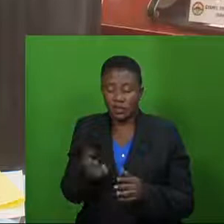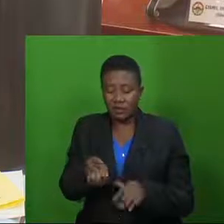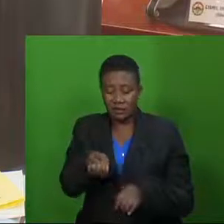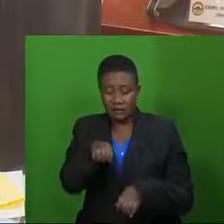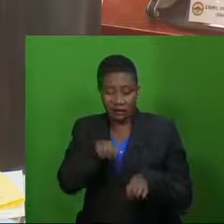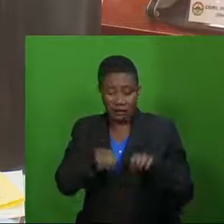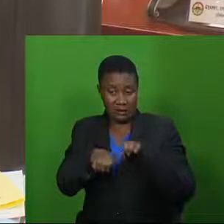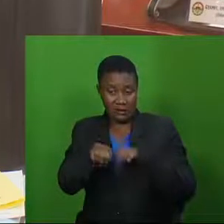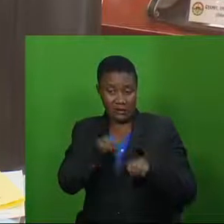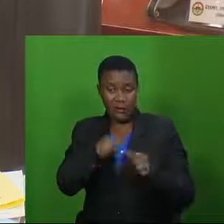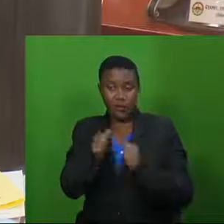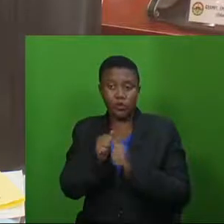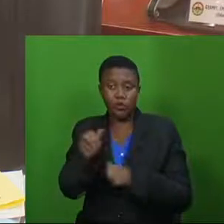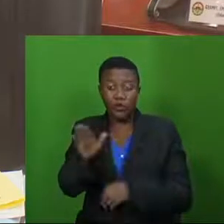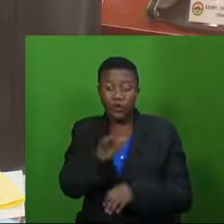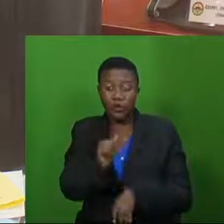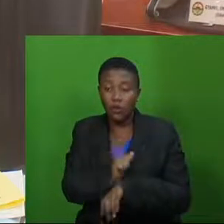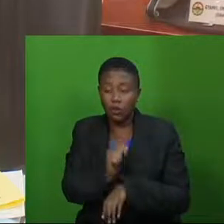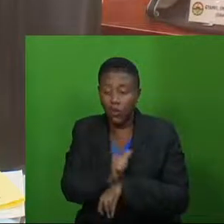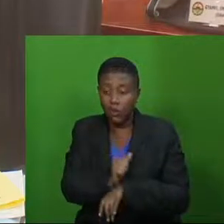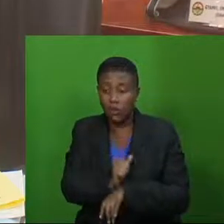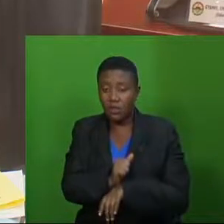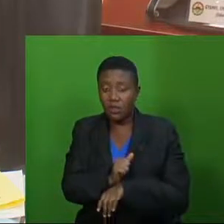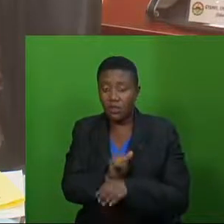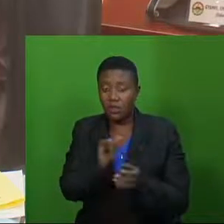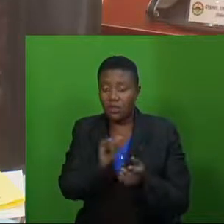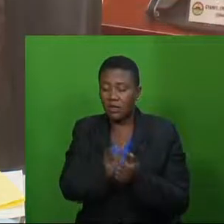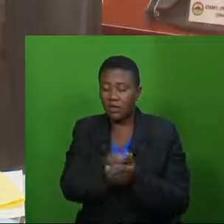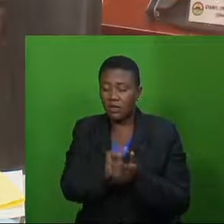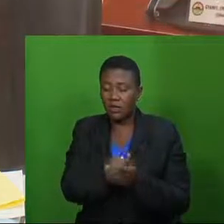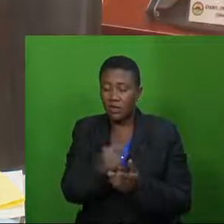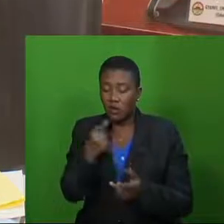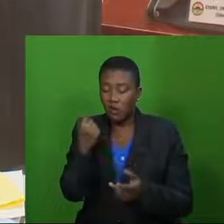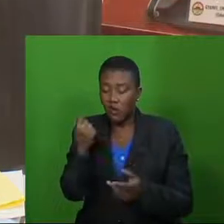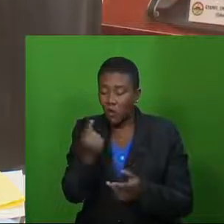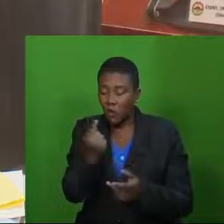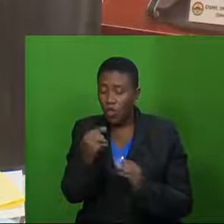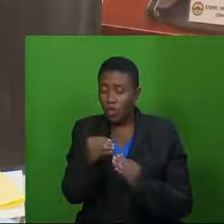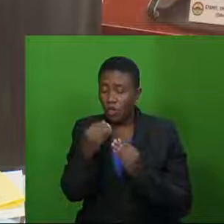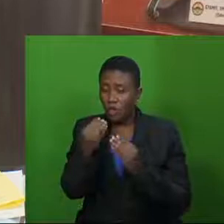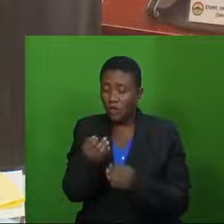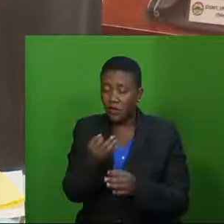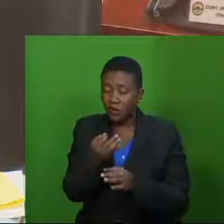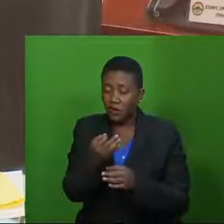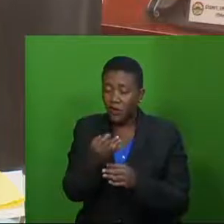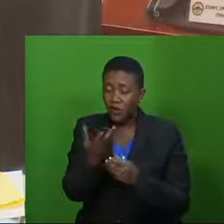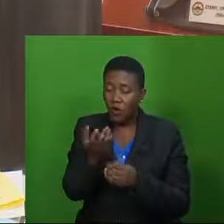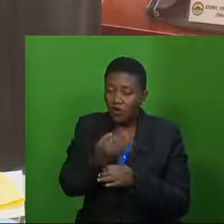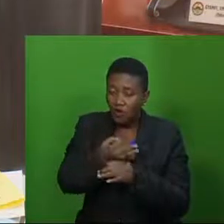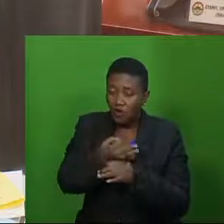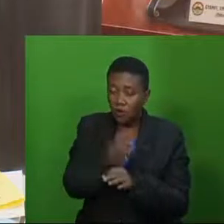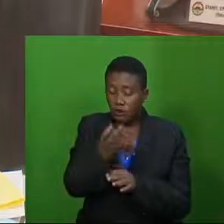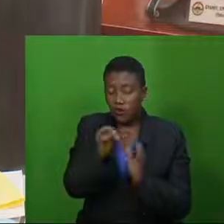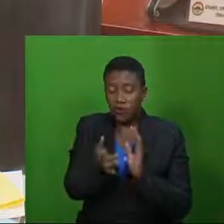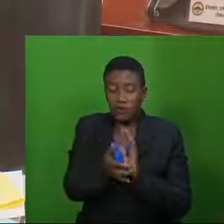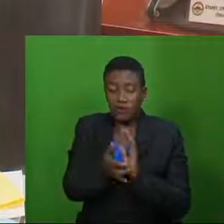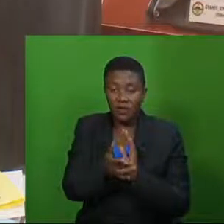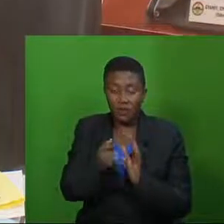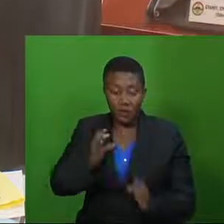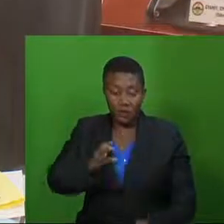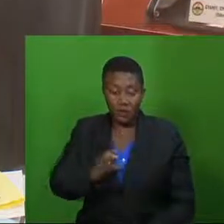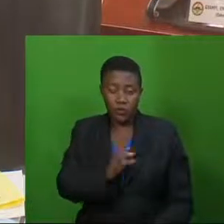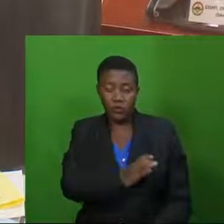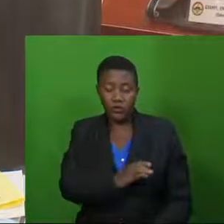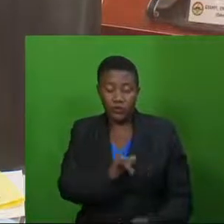work, and that has occasioned the formation of this technical committee. That is,